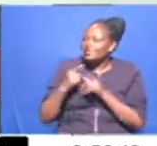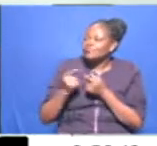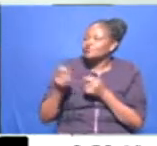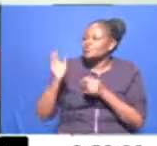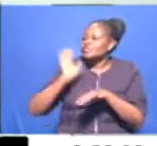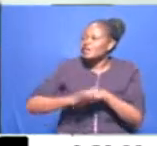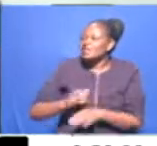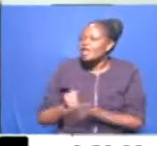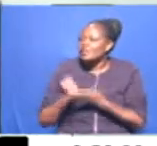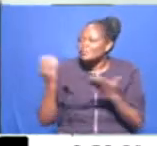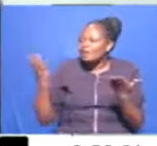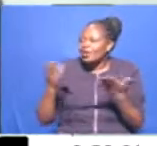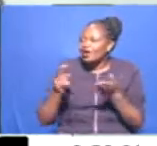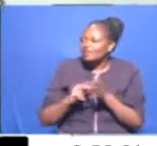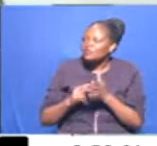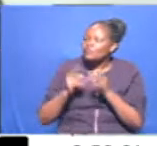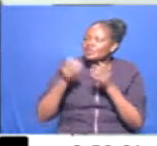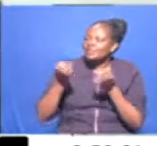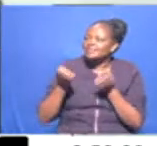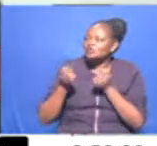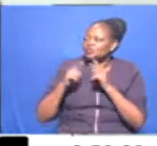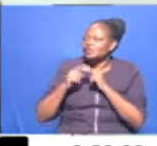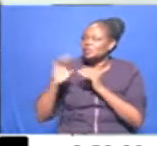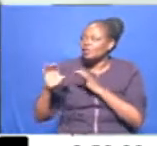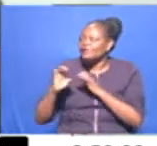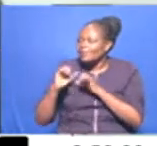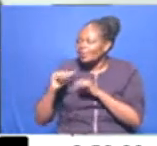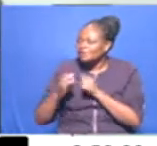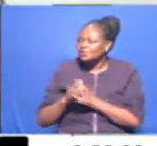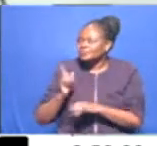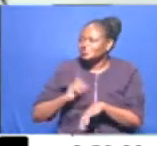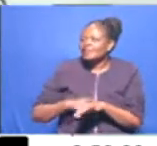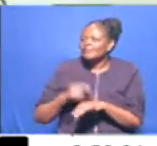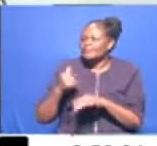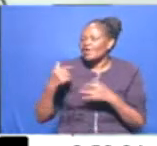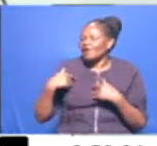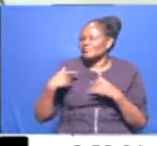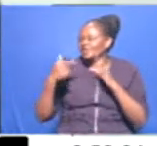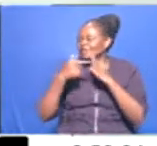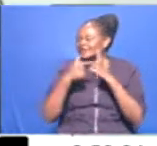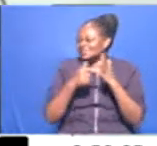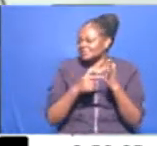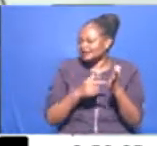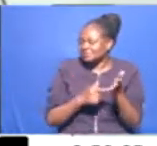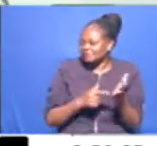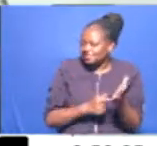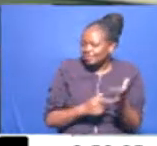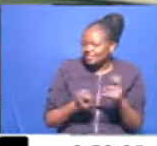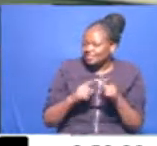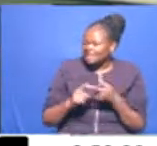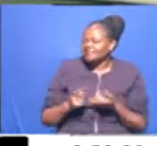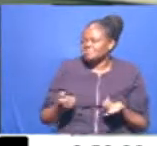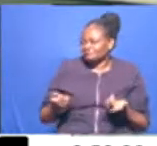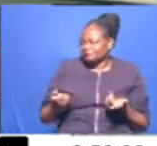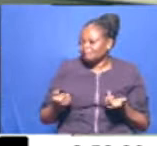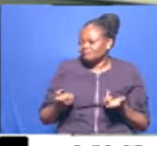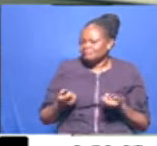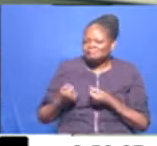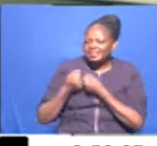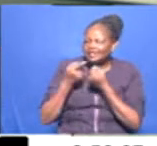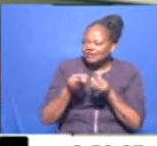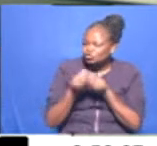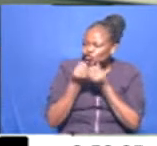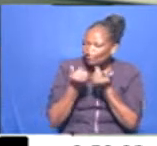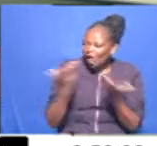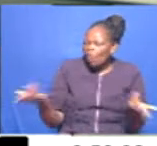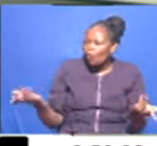help? So we need to sustain the conversation around, when you have these particular challenges, what are the things to